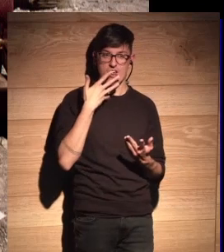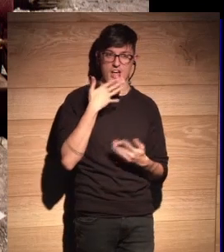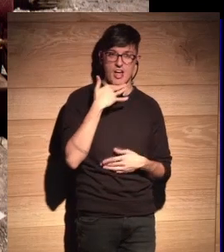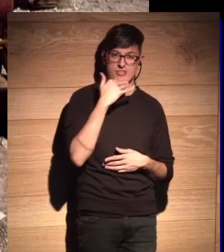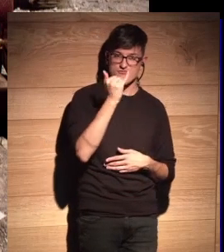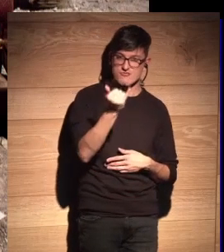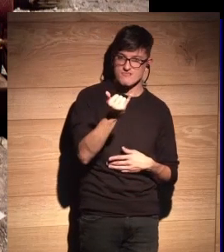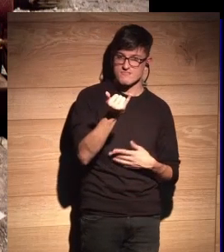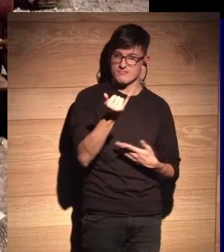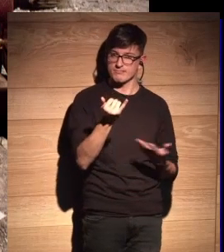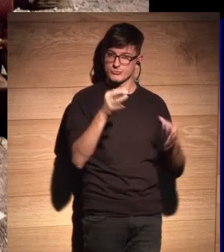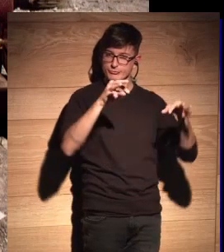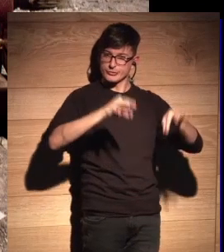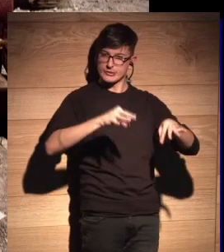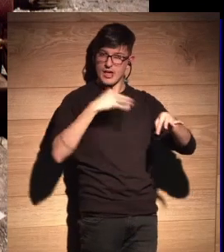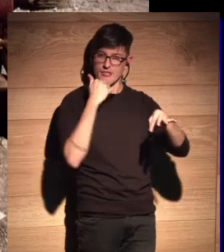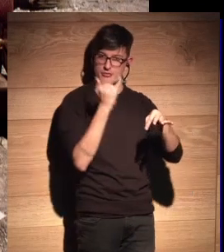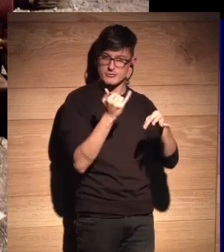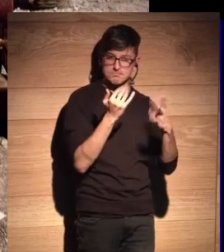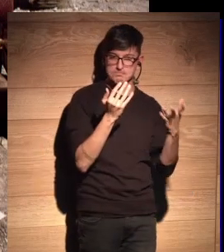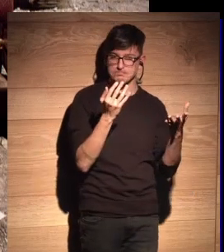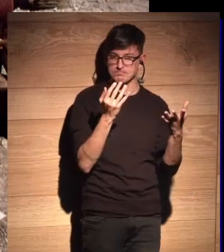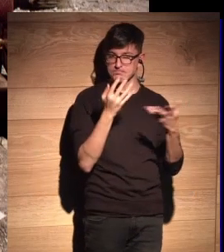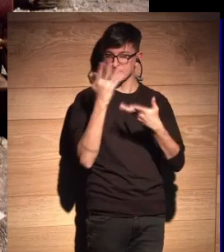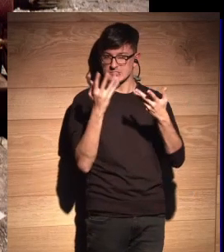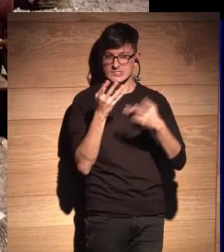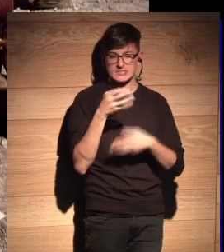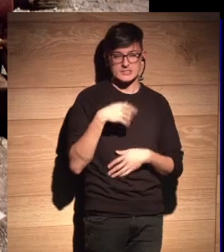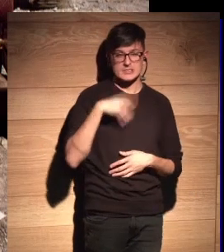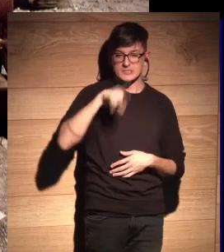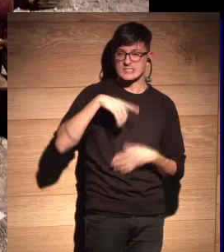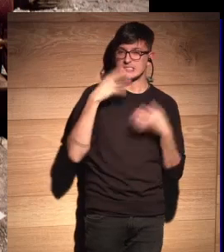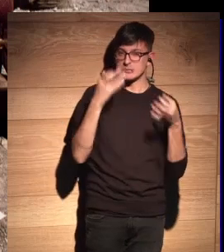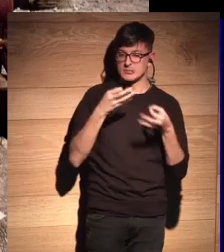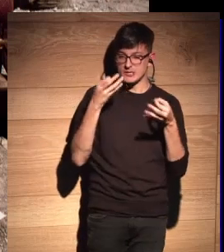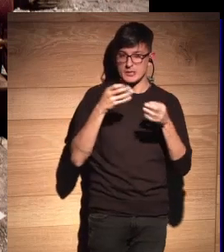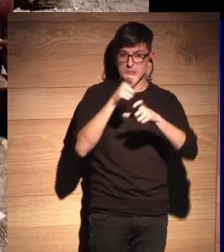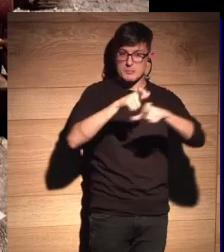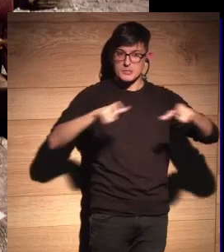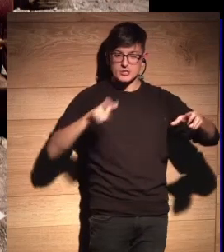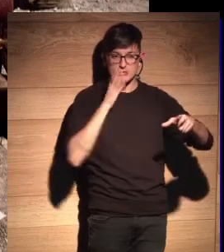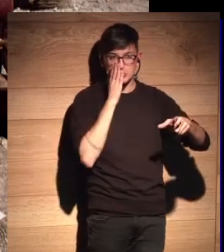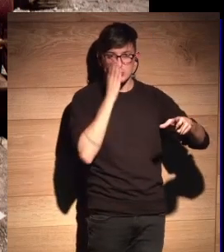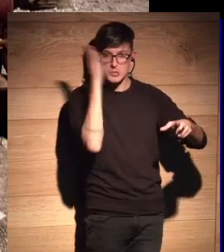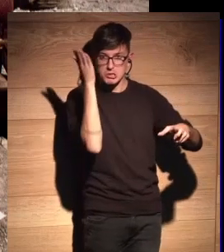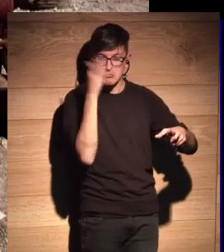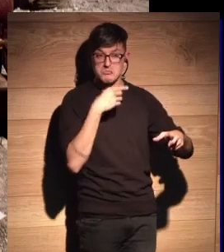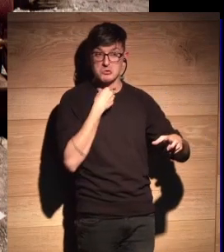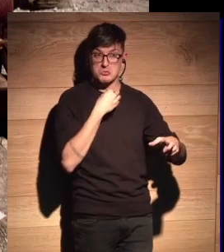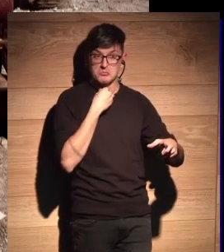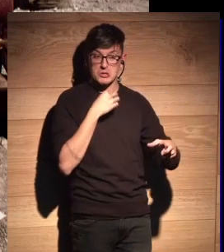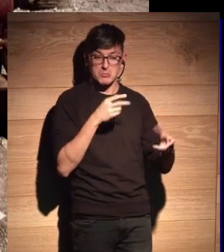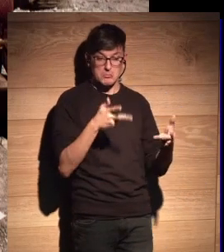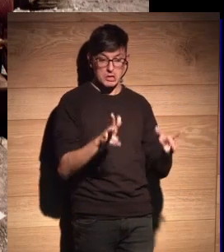people sleeping, whether it's on a park bench or, I just, that's one of the themes that